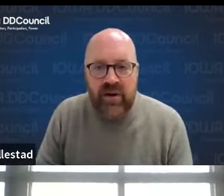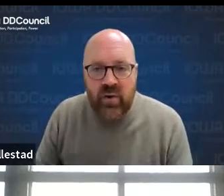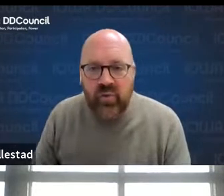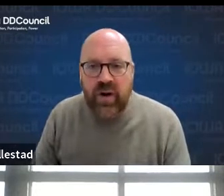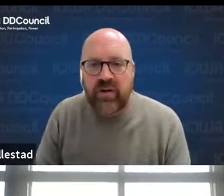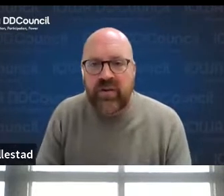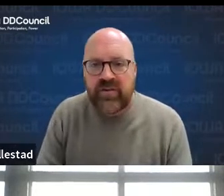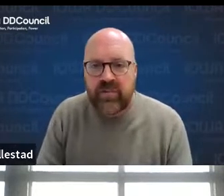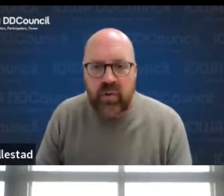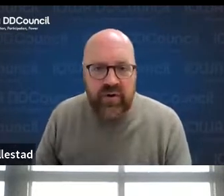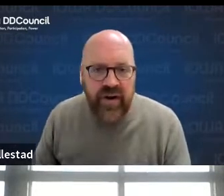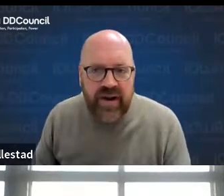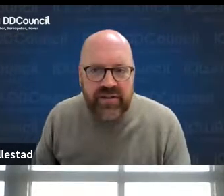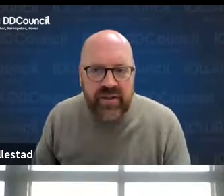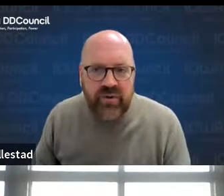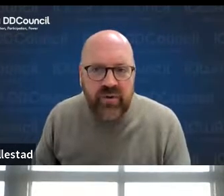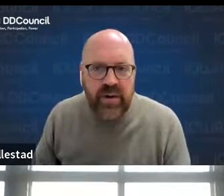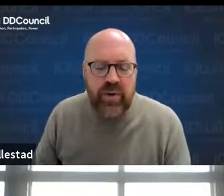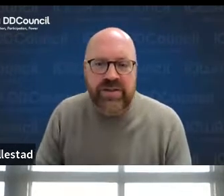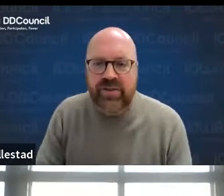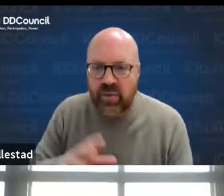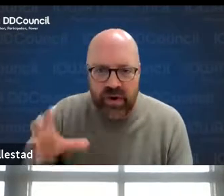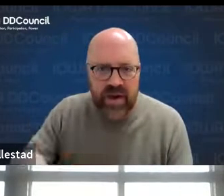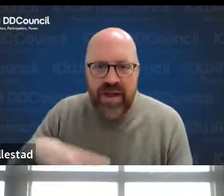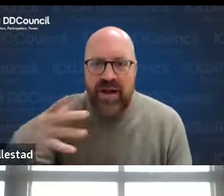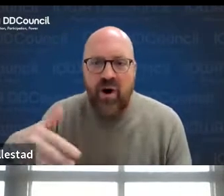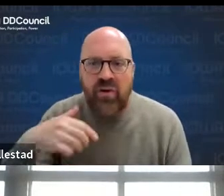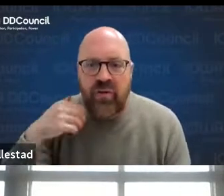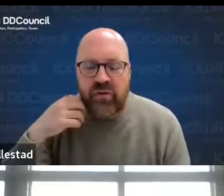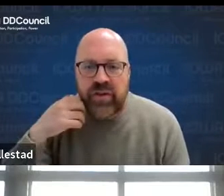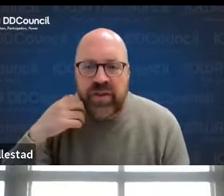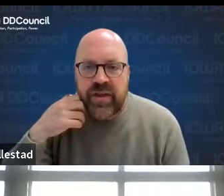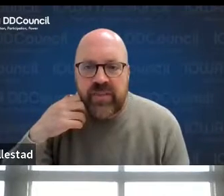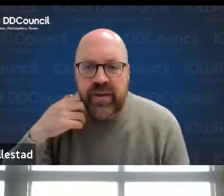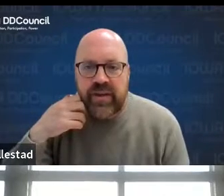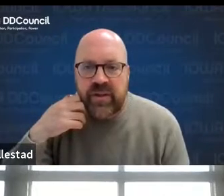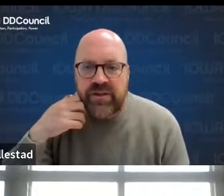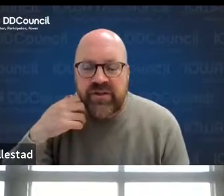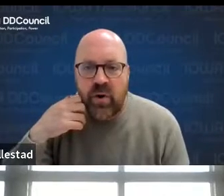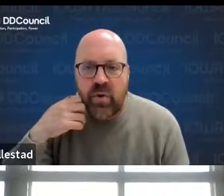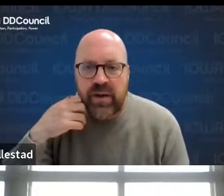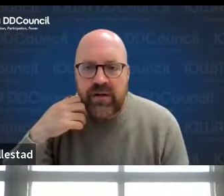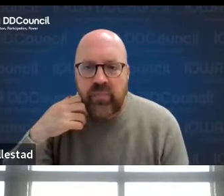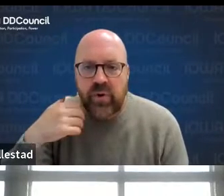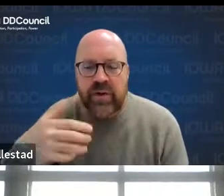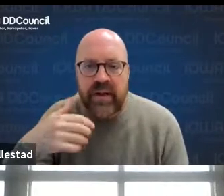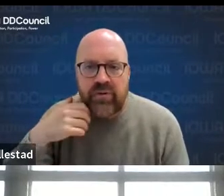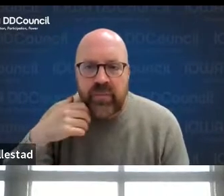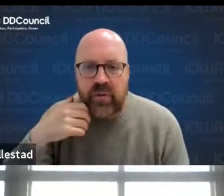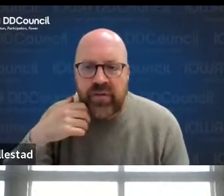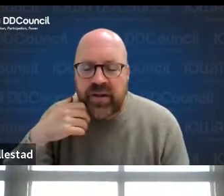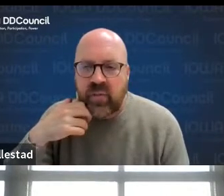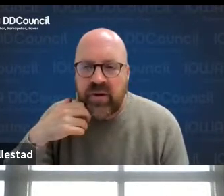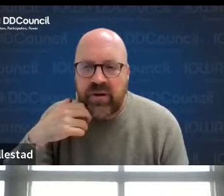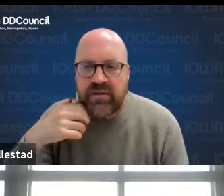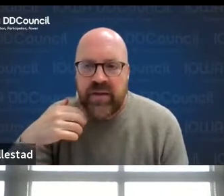and that it goes well and that's supported financially through direct wages or all of those good things. But just knowing, you know, Brooke laid out some of